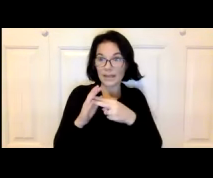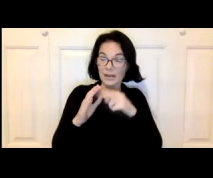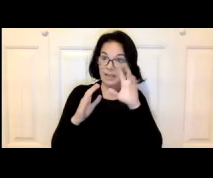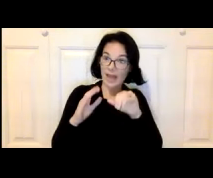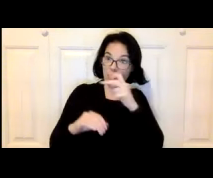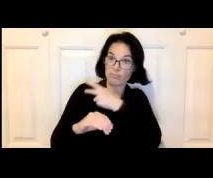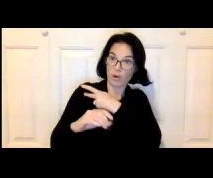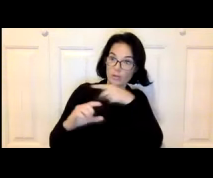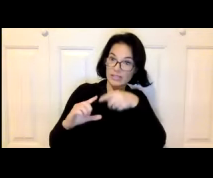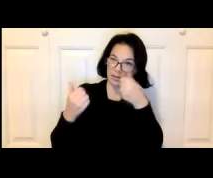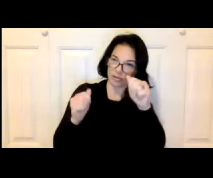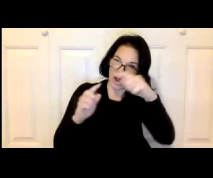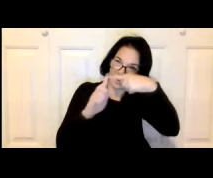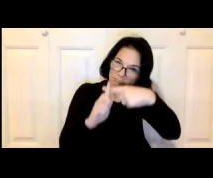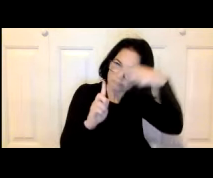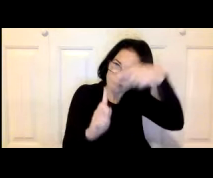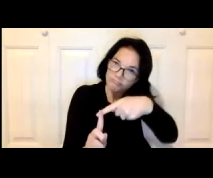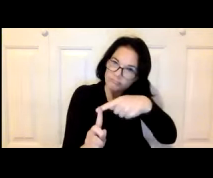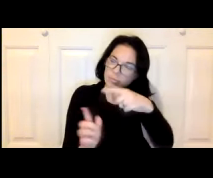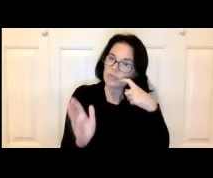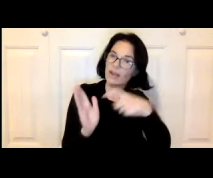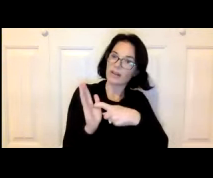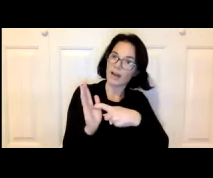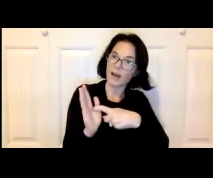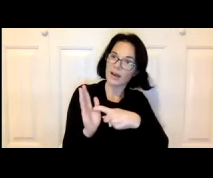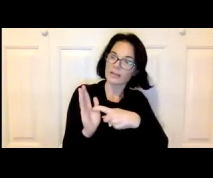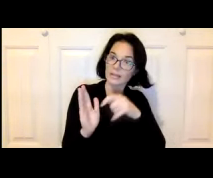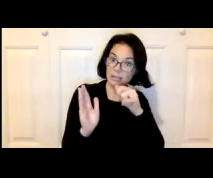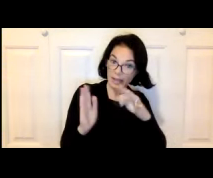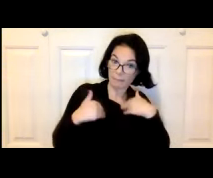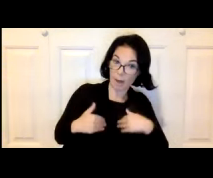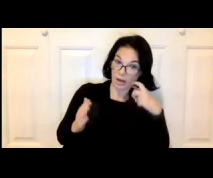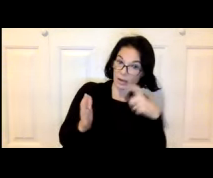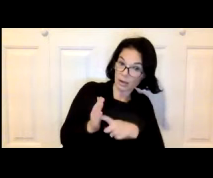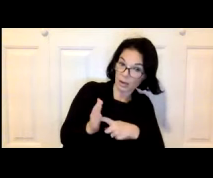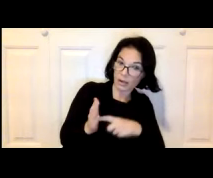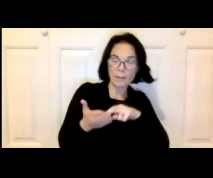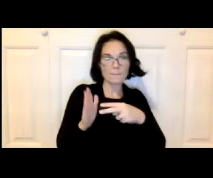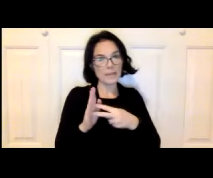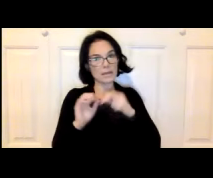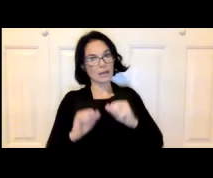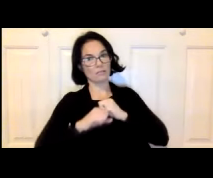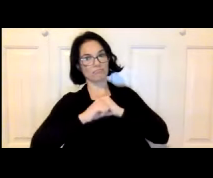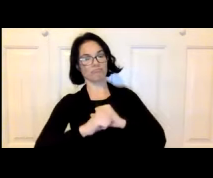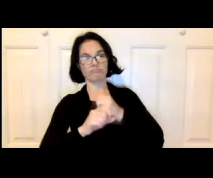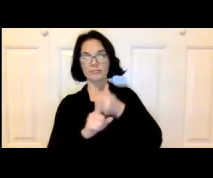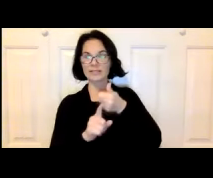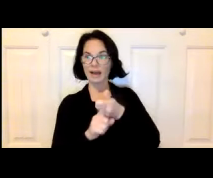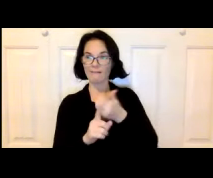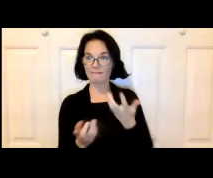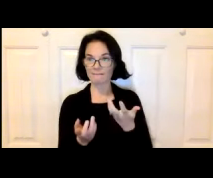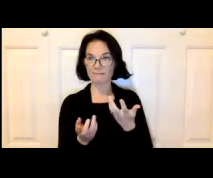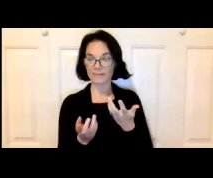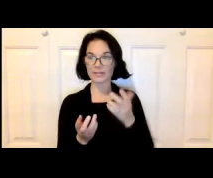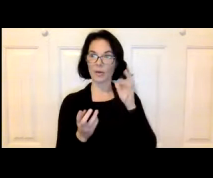protein and we can recognize this protein, then our bodies can defend themselves against the COVID-19 virus. So